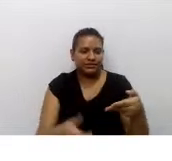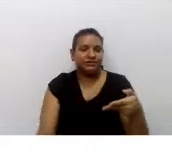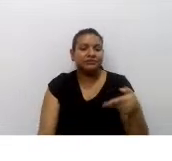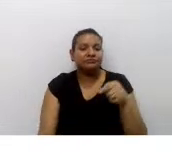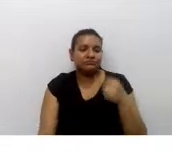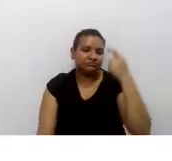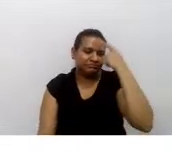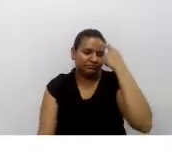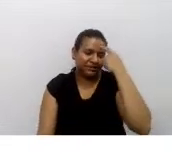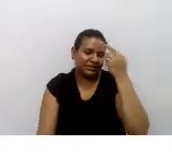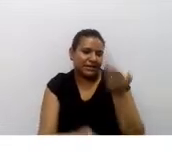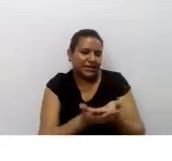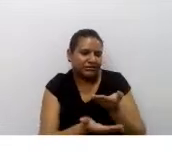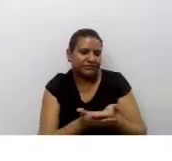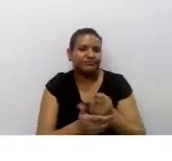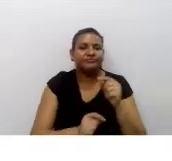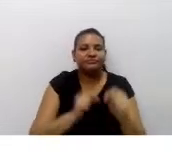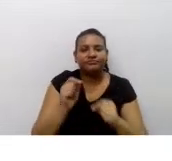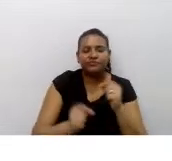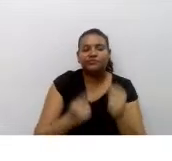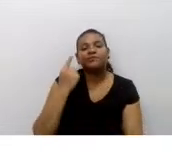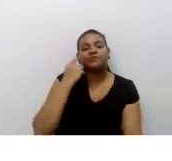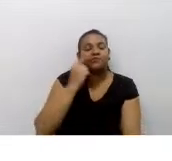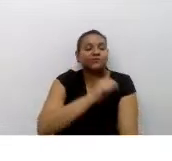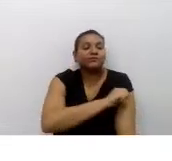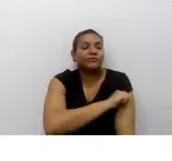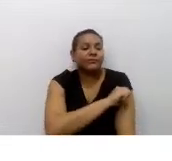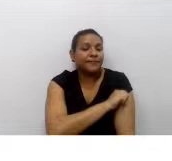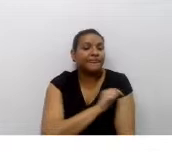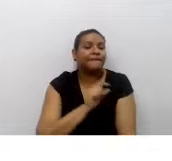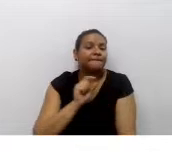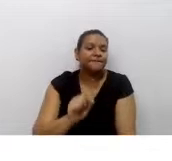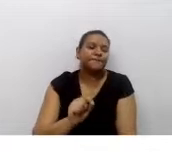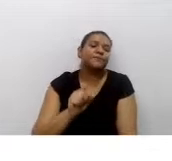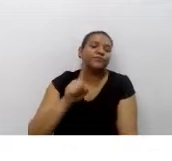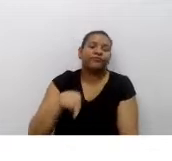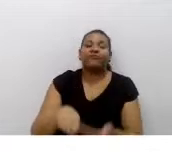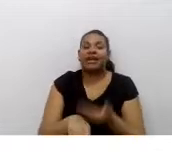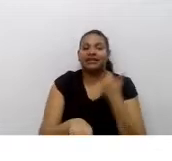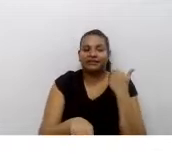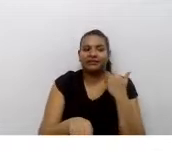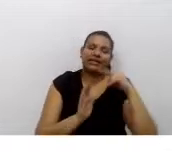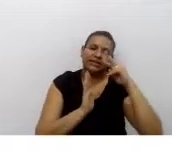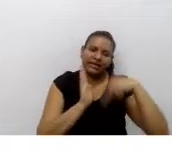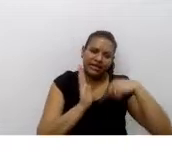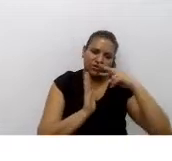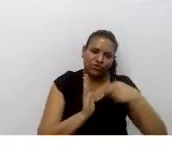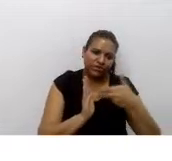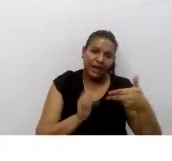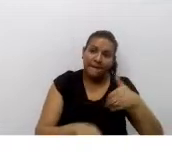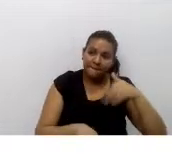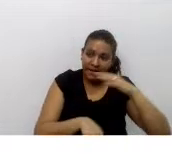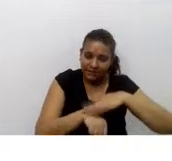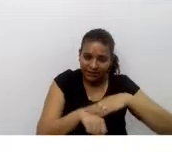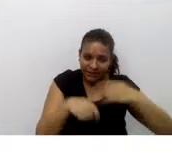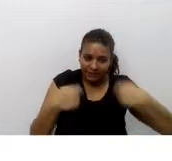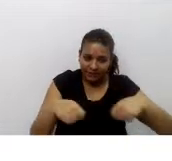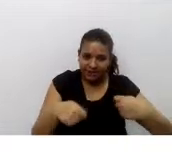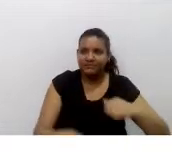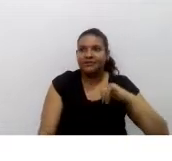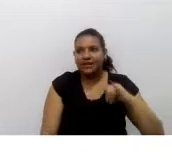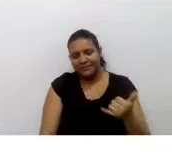look at. Those who need the extra time can spend time looking at this material. It could be reading, it could be something to listen to,